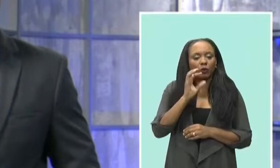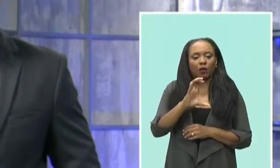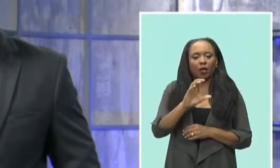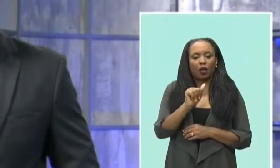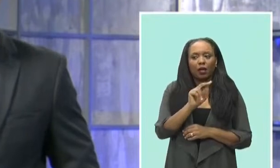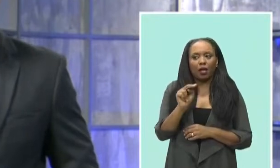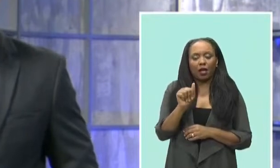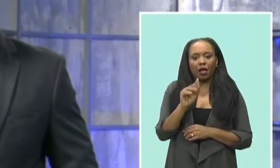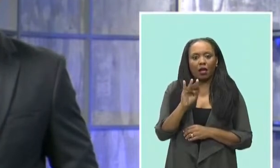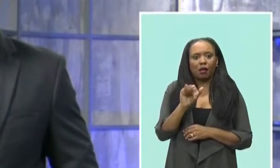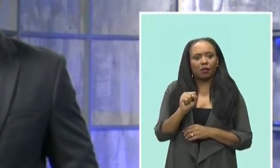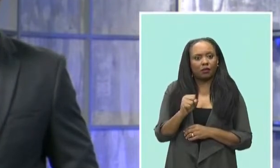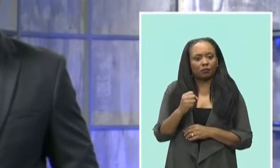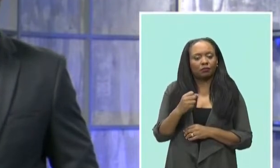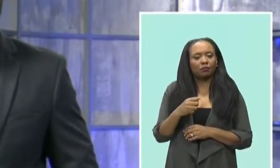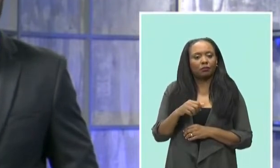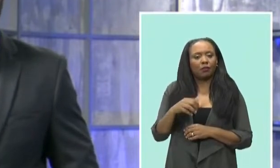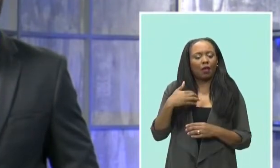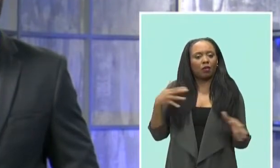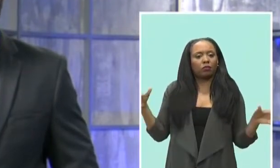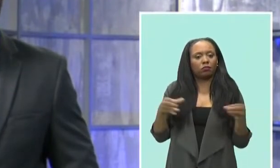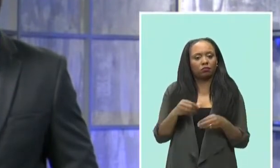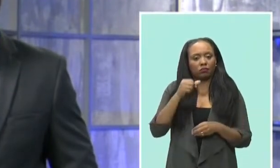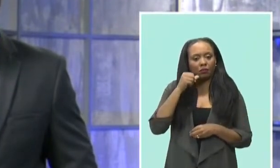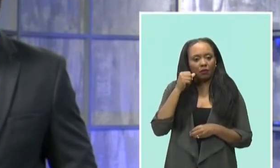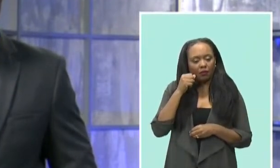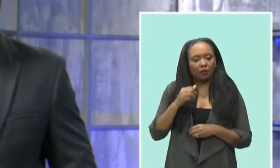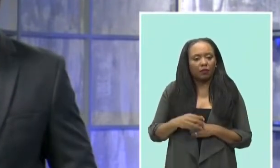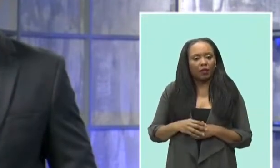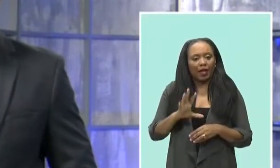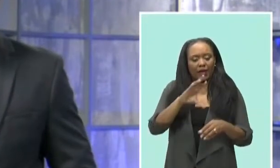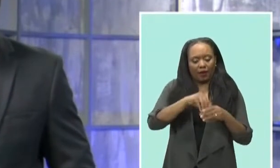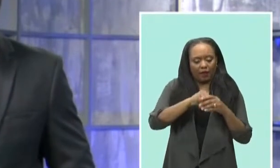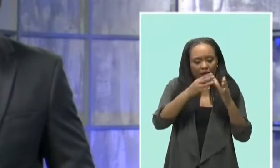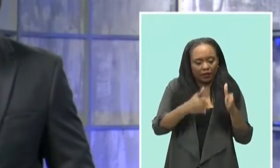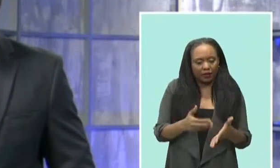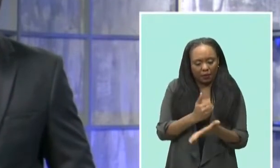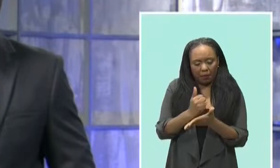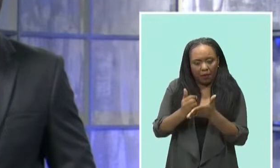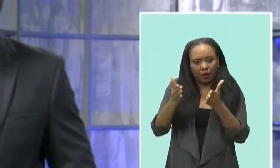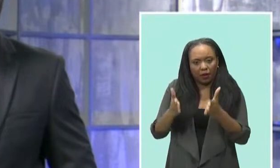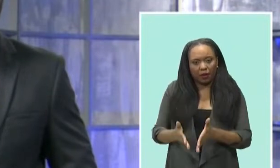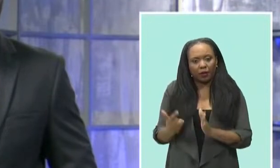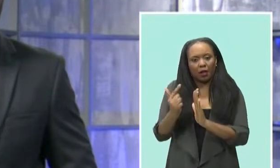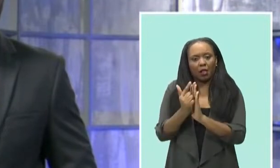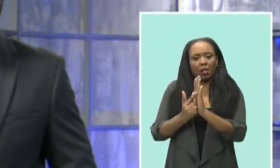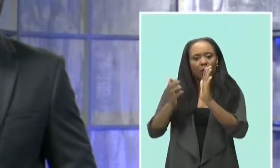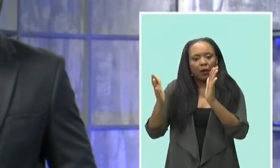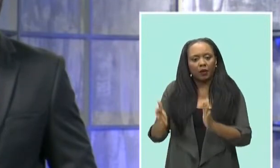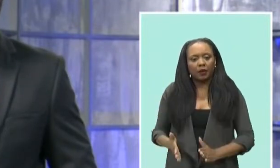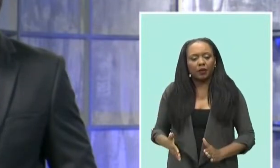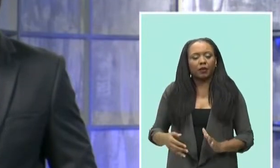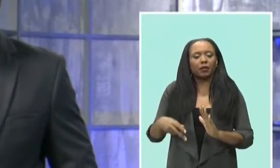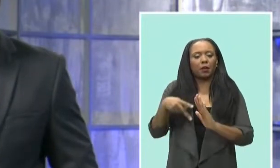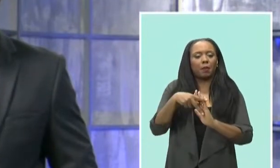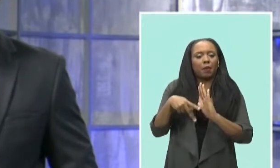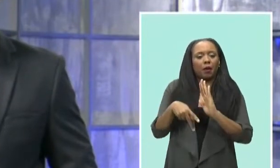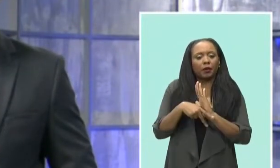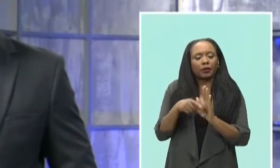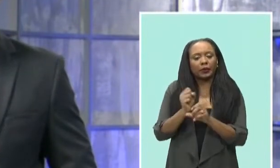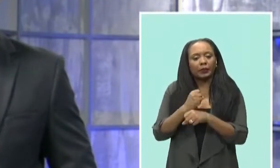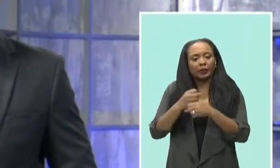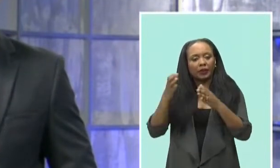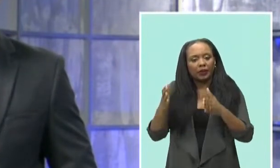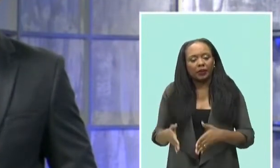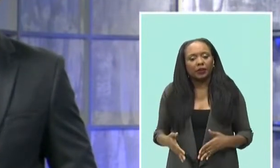yesterday. The event brought together accredited investors, bankers, lawyers, and policymakers and healthcare professionals to